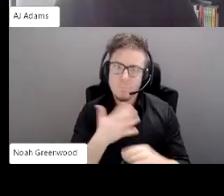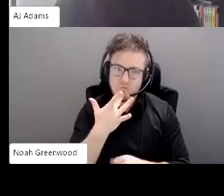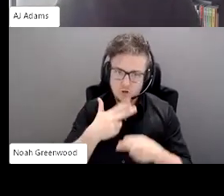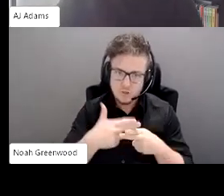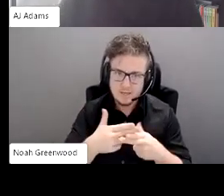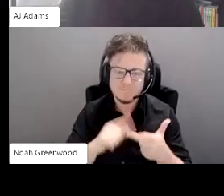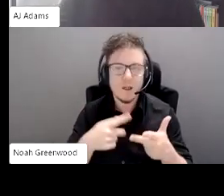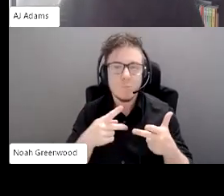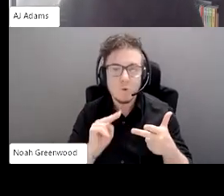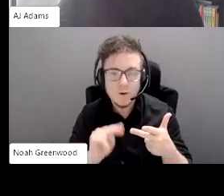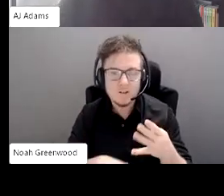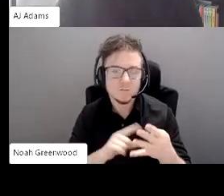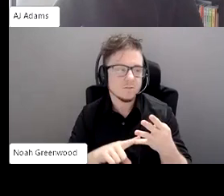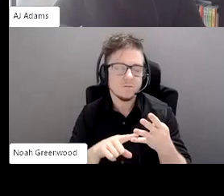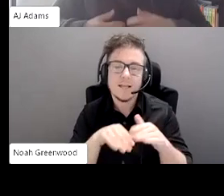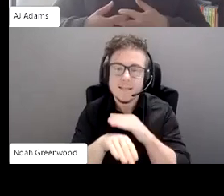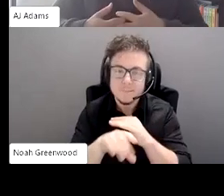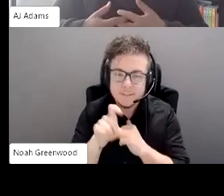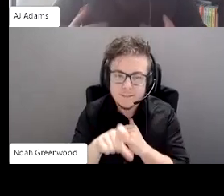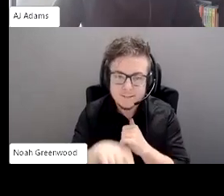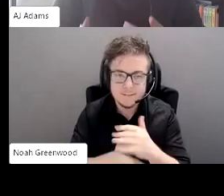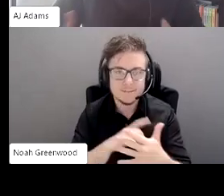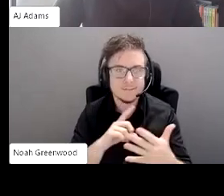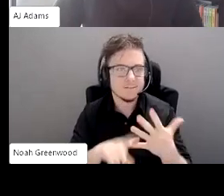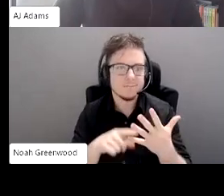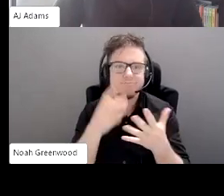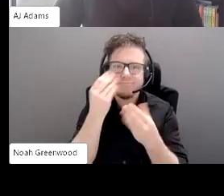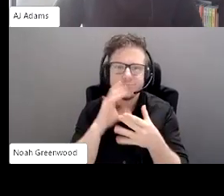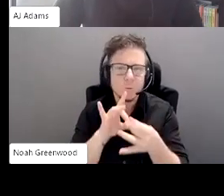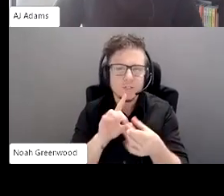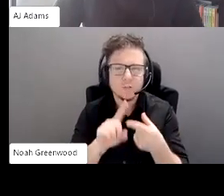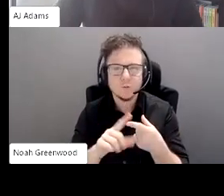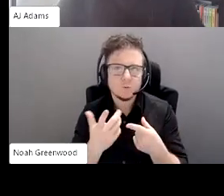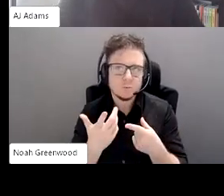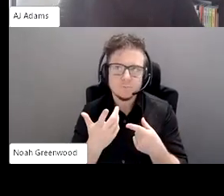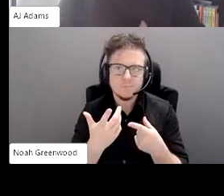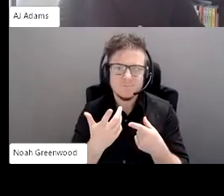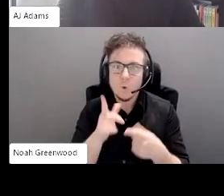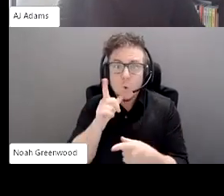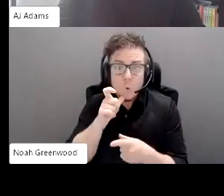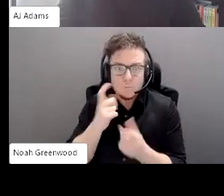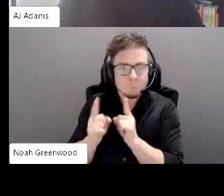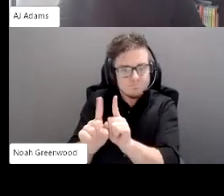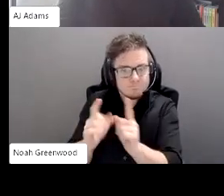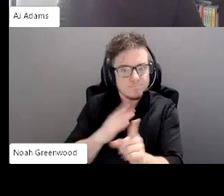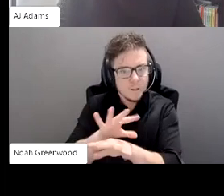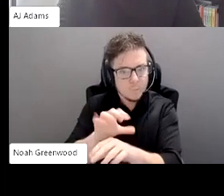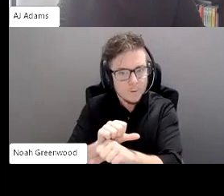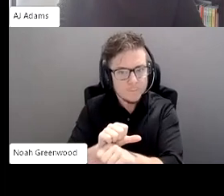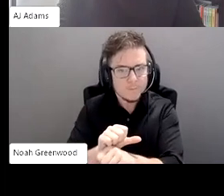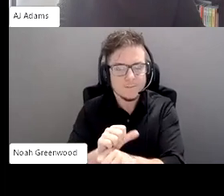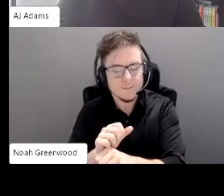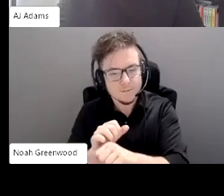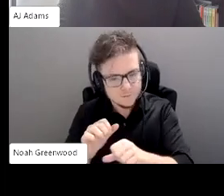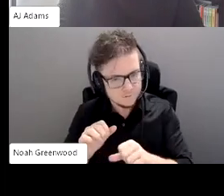or accessibility needs, information about those who are joining them in